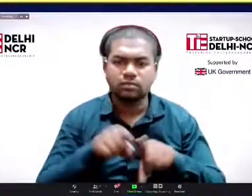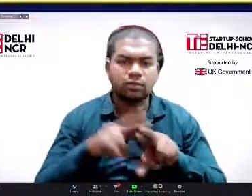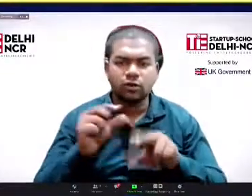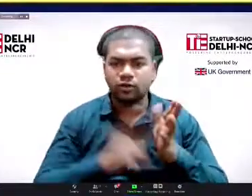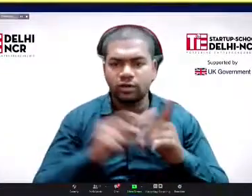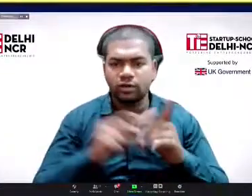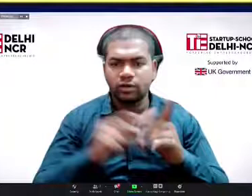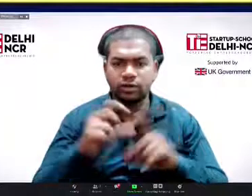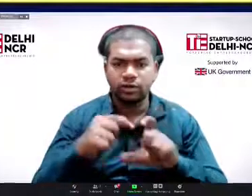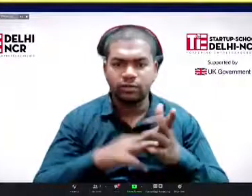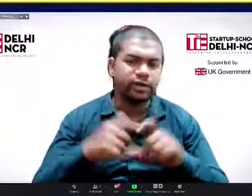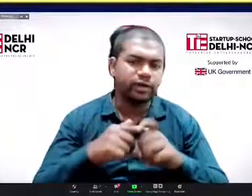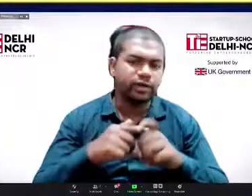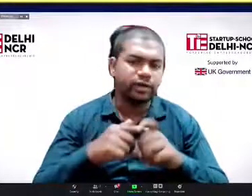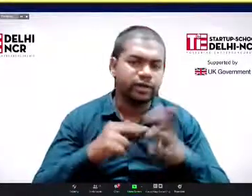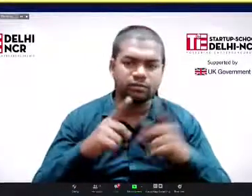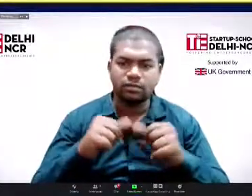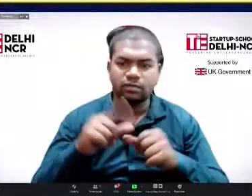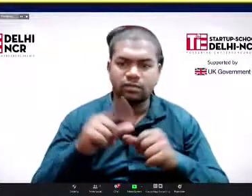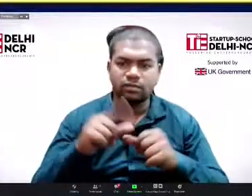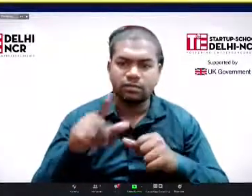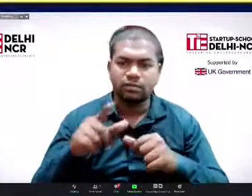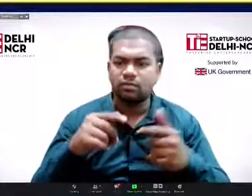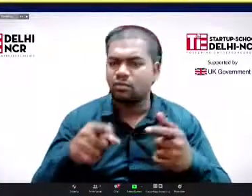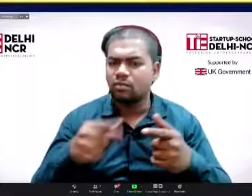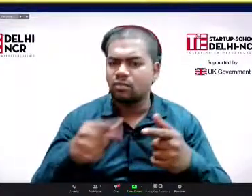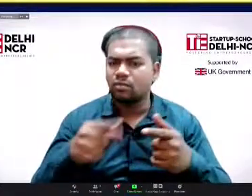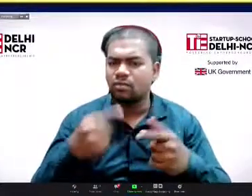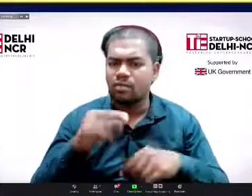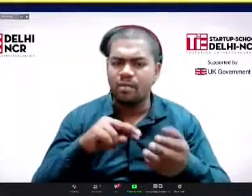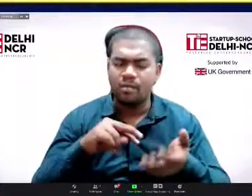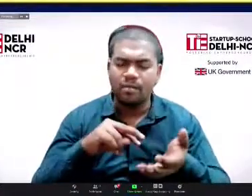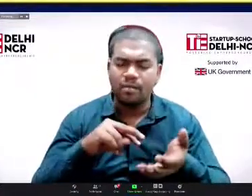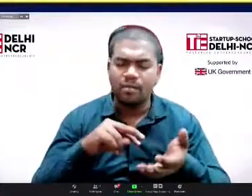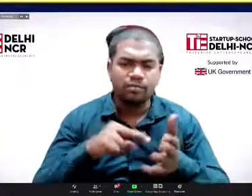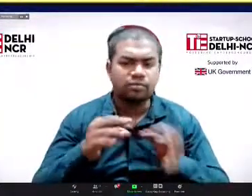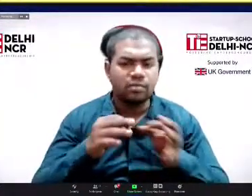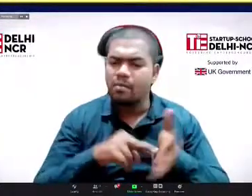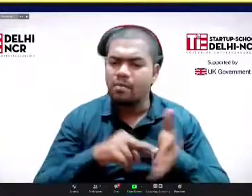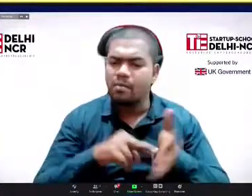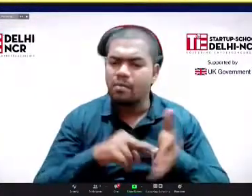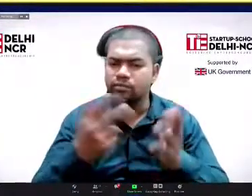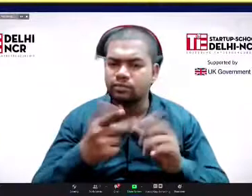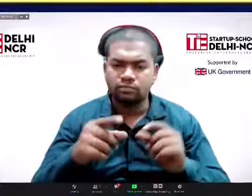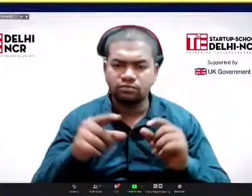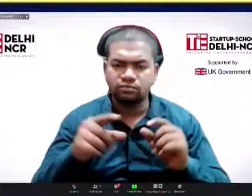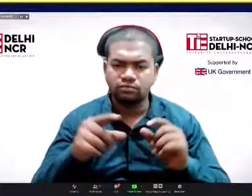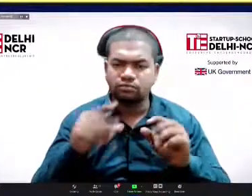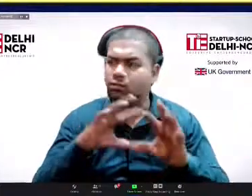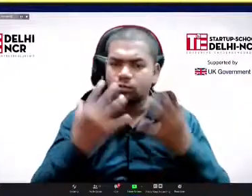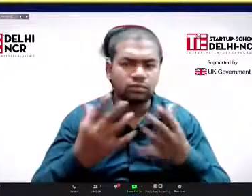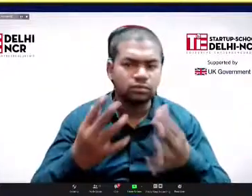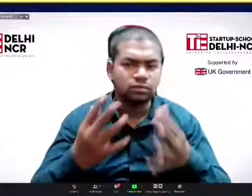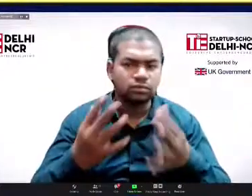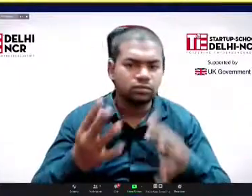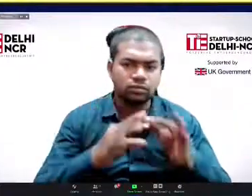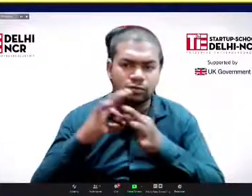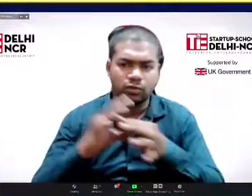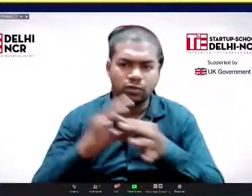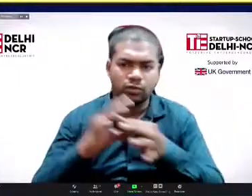You know, what is happening is today in this interconnected world, you know, we're connected all the